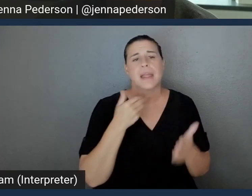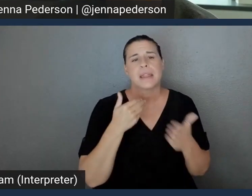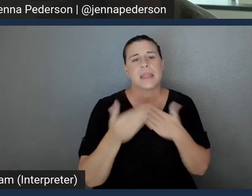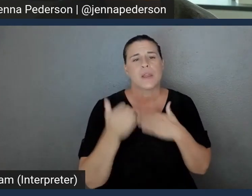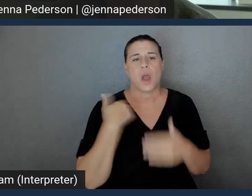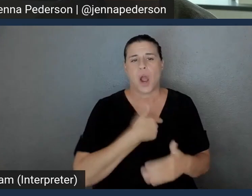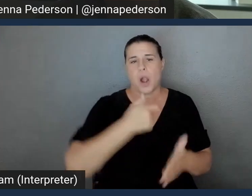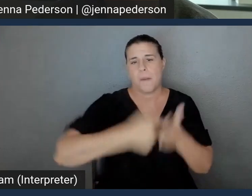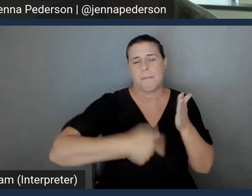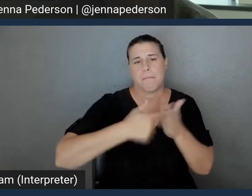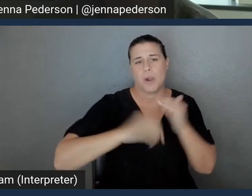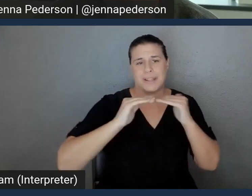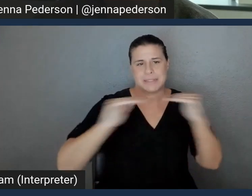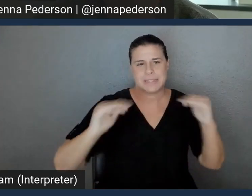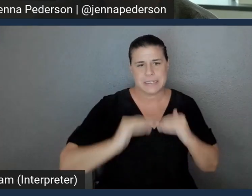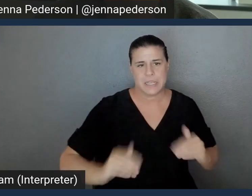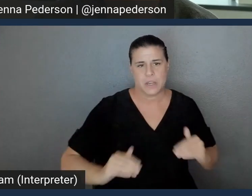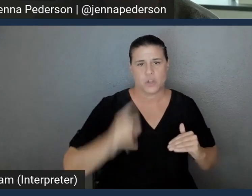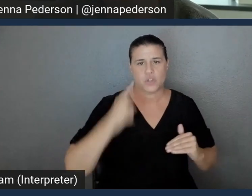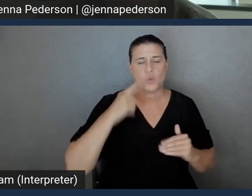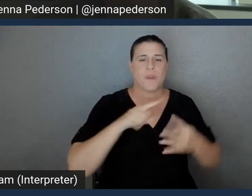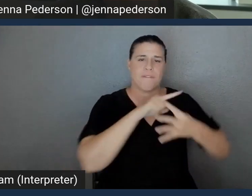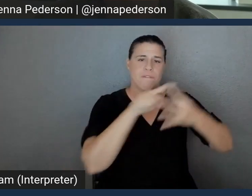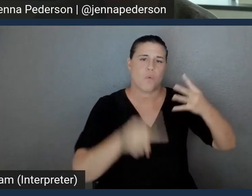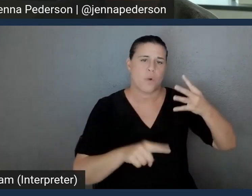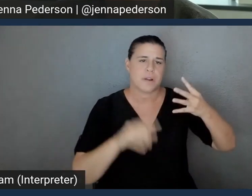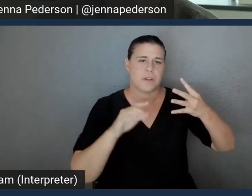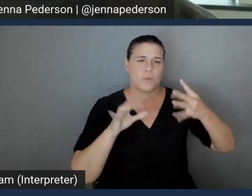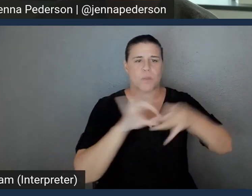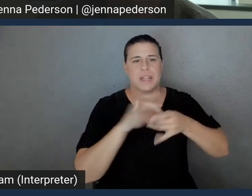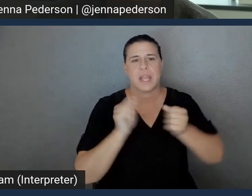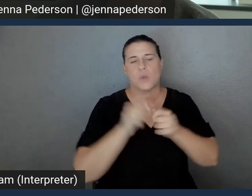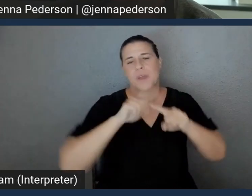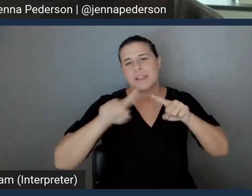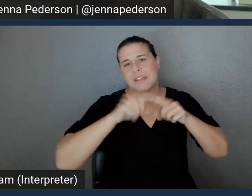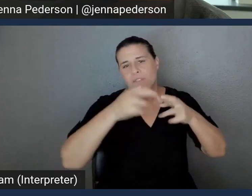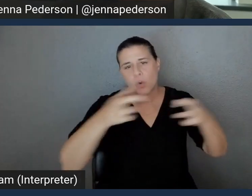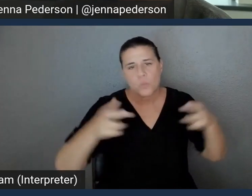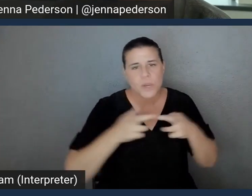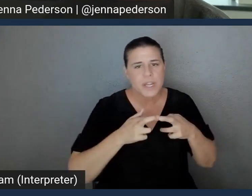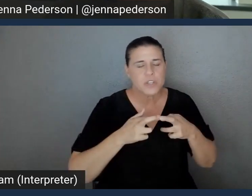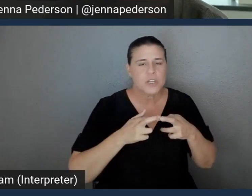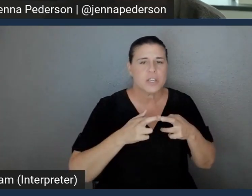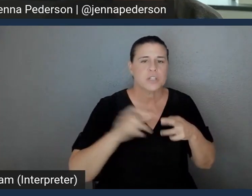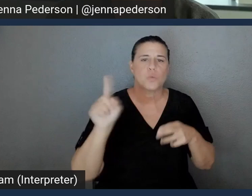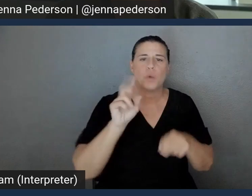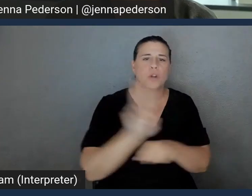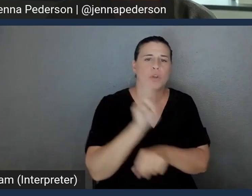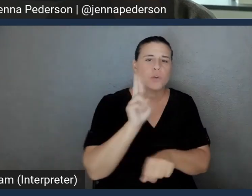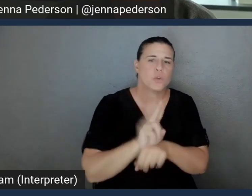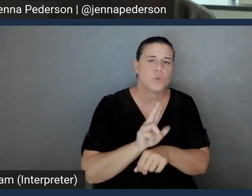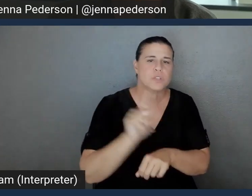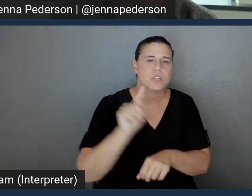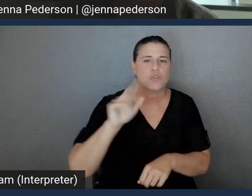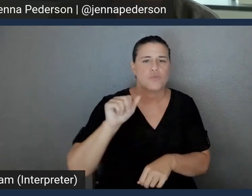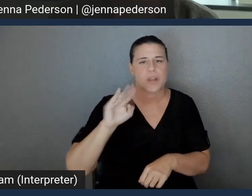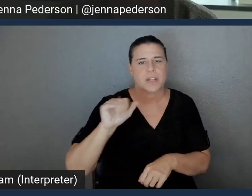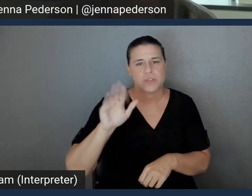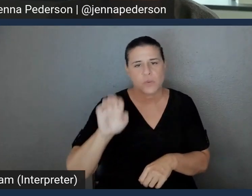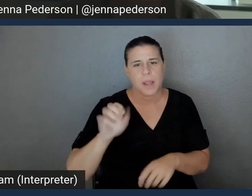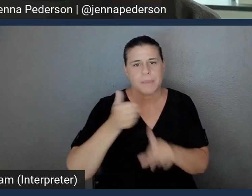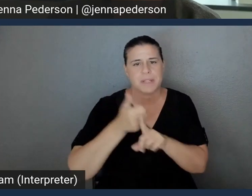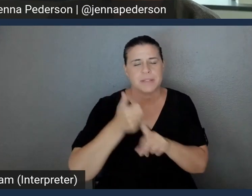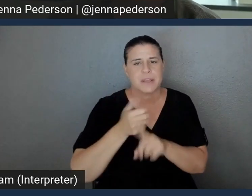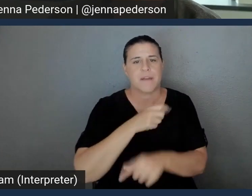price tiers. So essentially, we have 4 price tiers based on different regions that you're utilizing Transcribe in, and